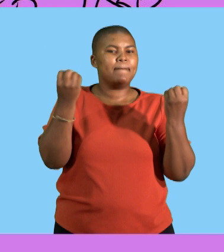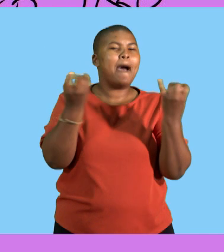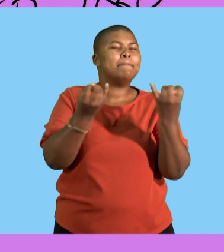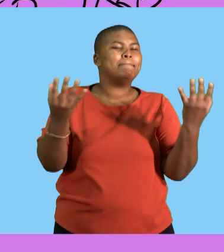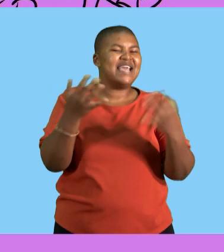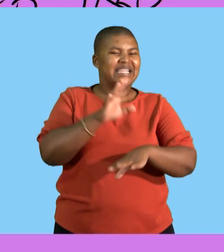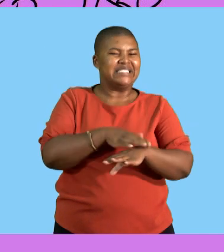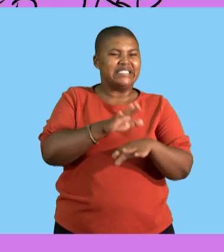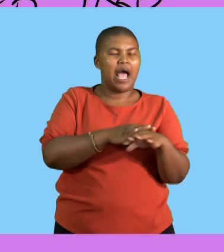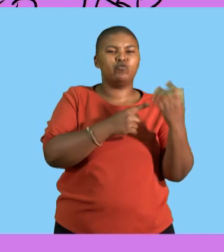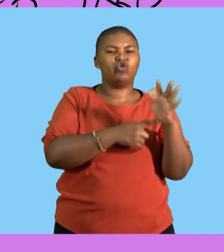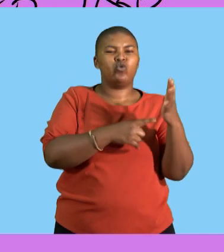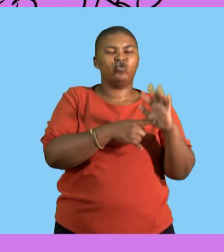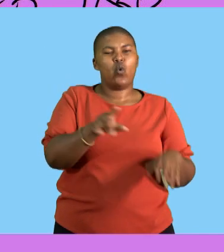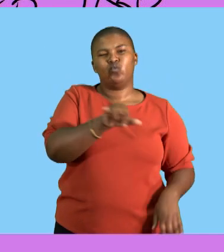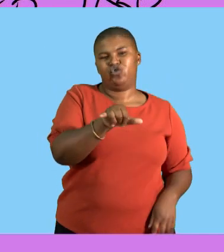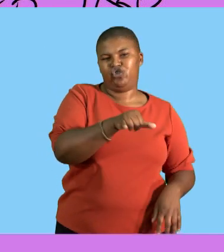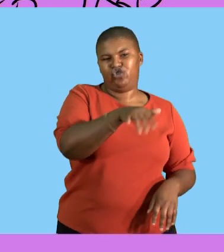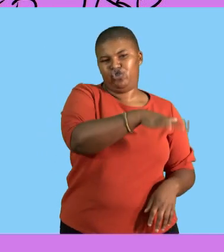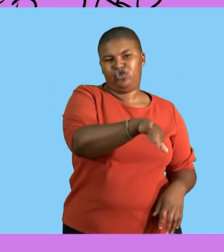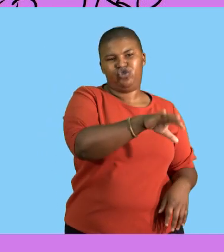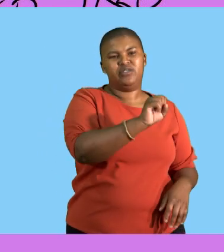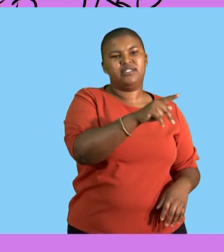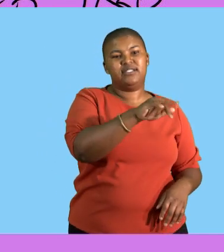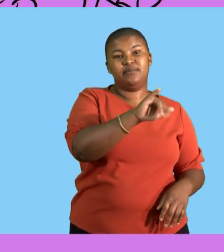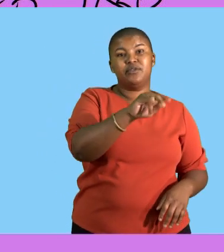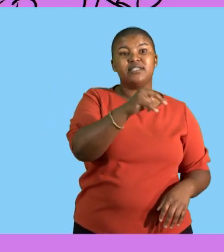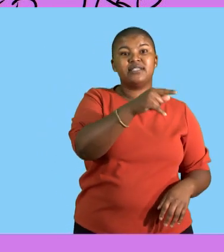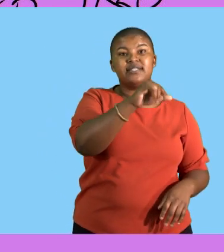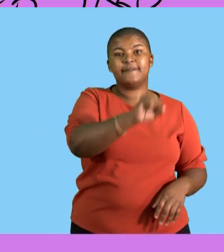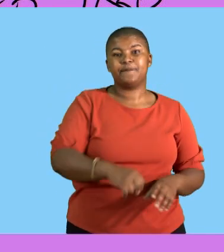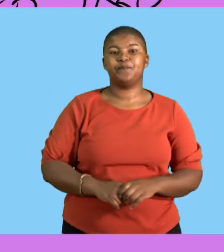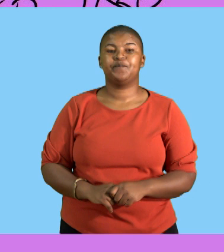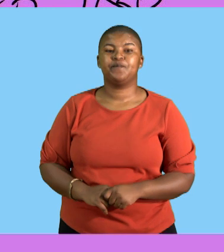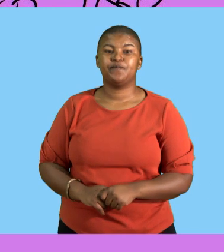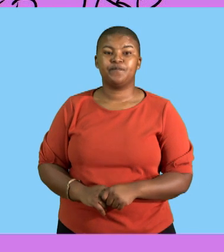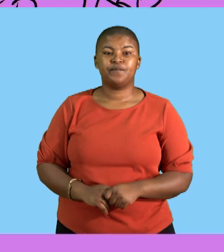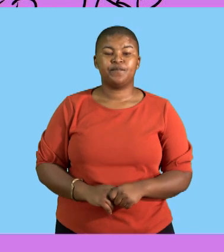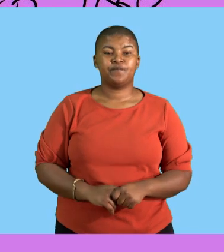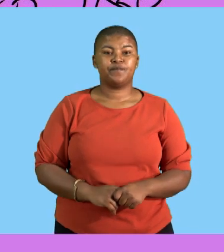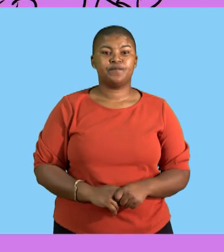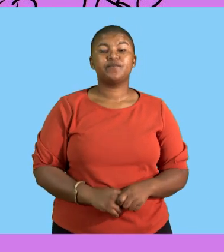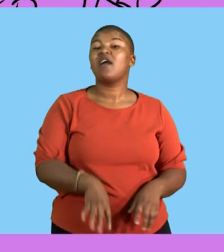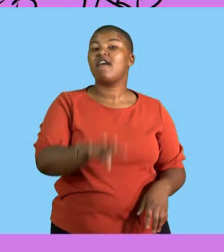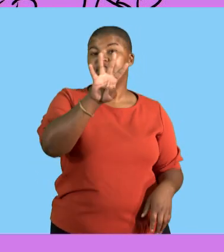on repeating itself. At Springs, we can see that our mode is